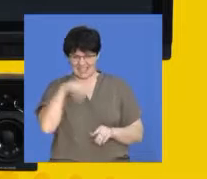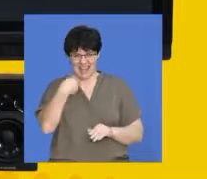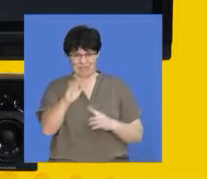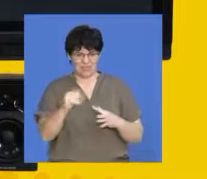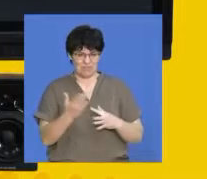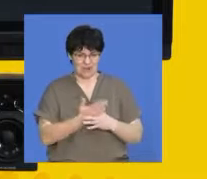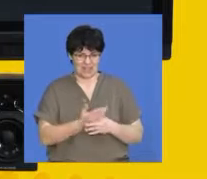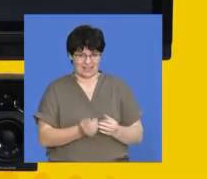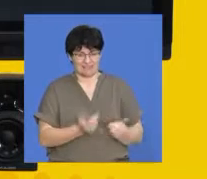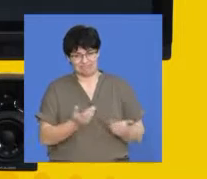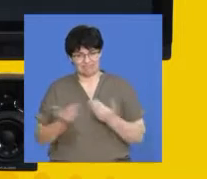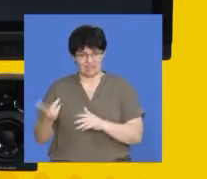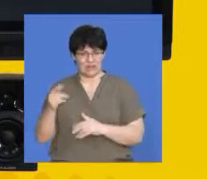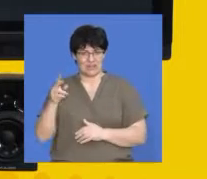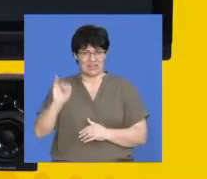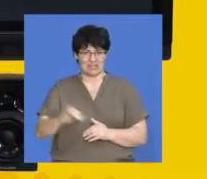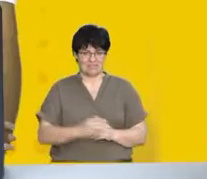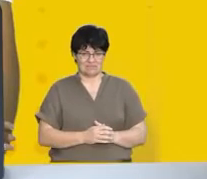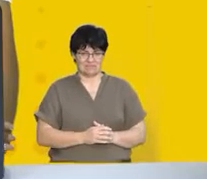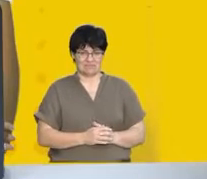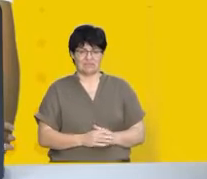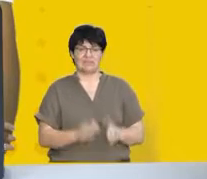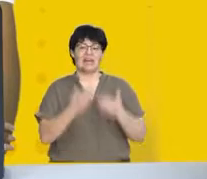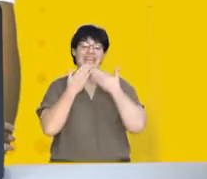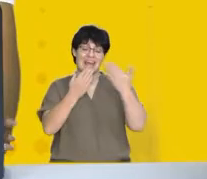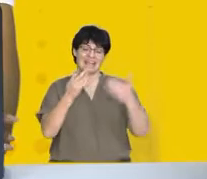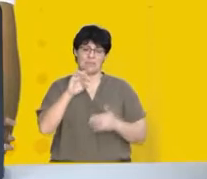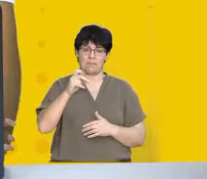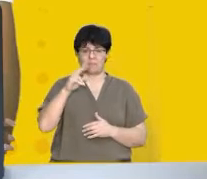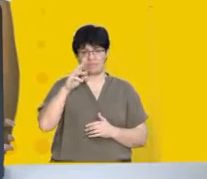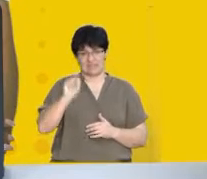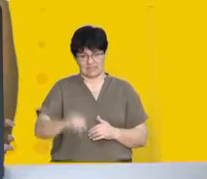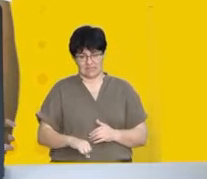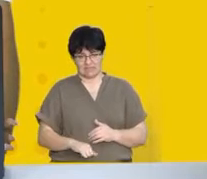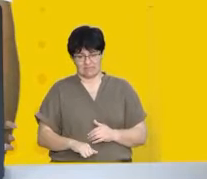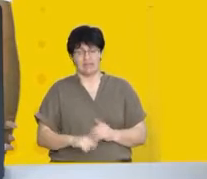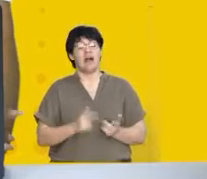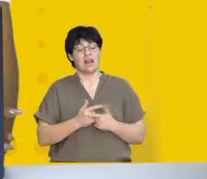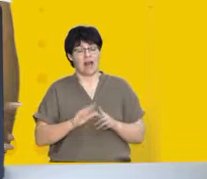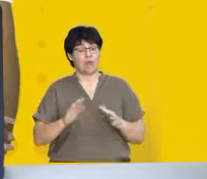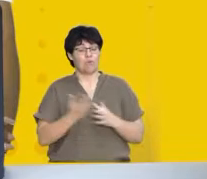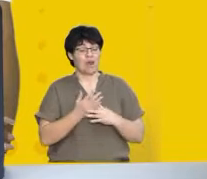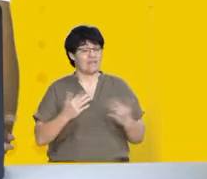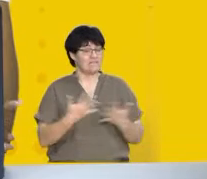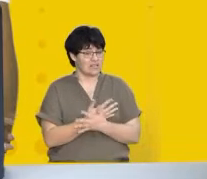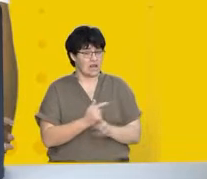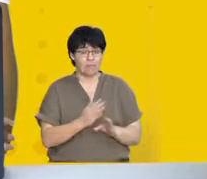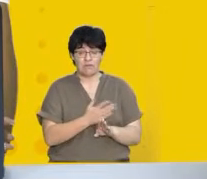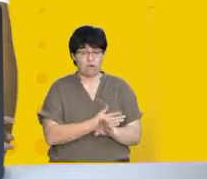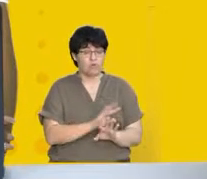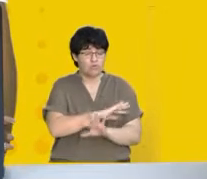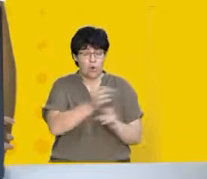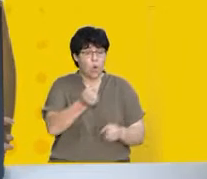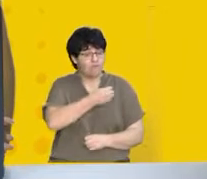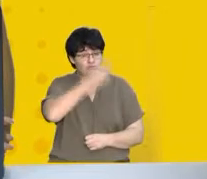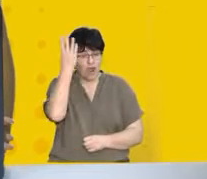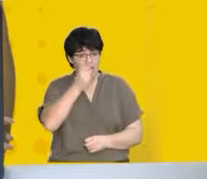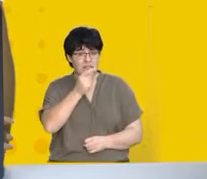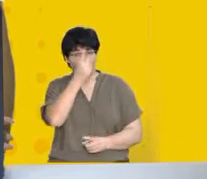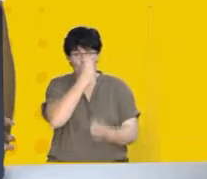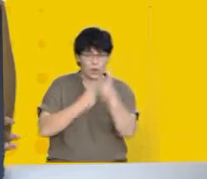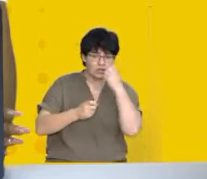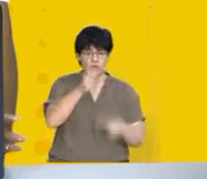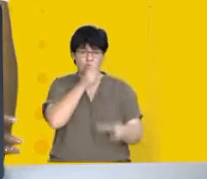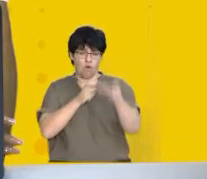the break, guys. Over to you, Luni. Thank you, Mamsi. Matrix, let's take a quick break. But before we do, don't forget to send us your questions